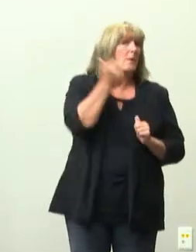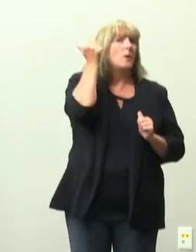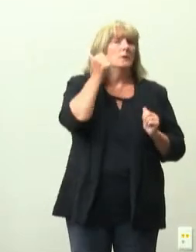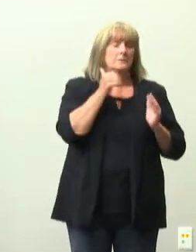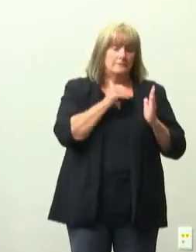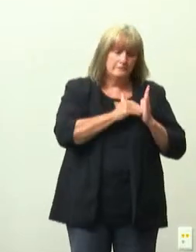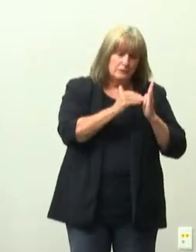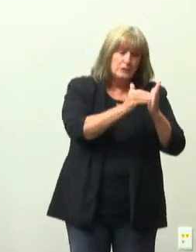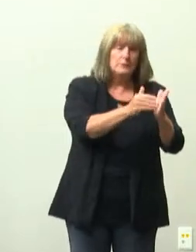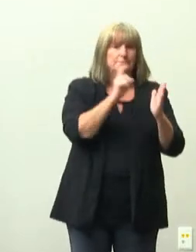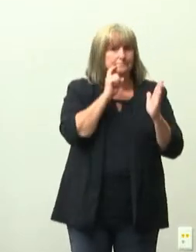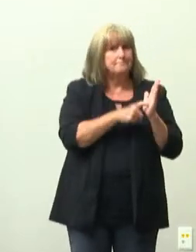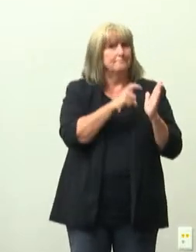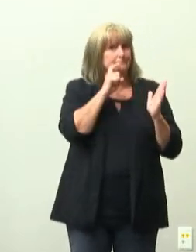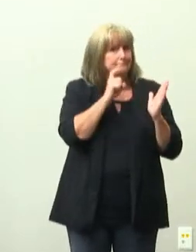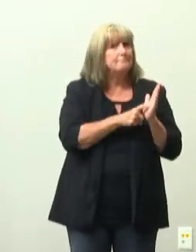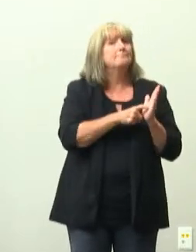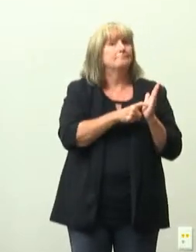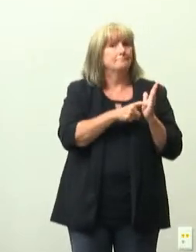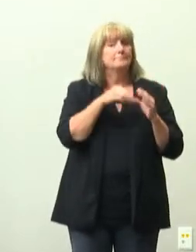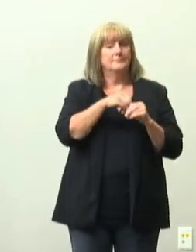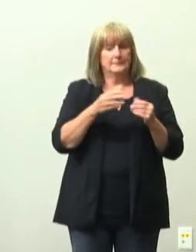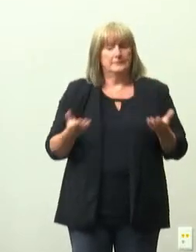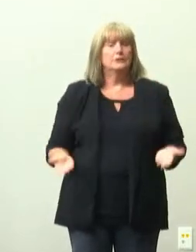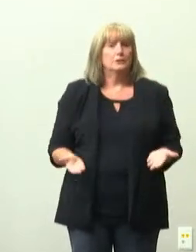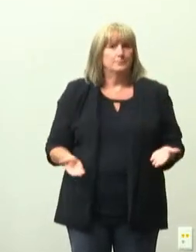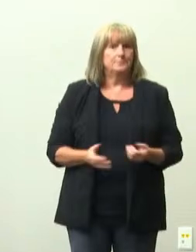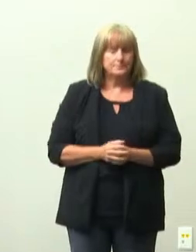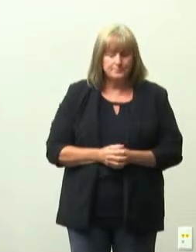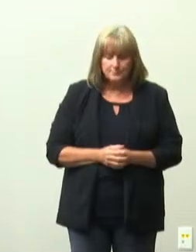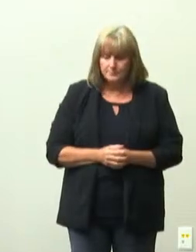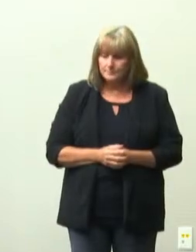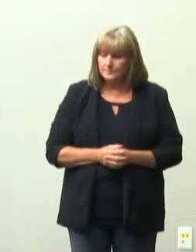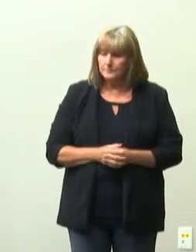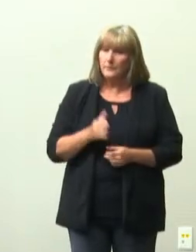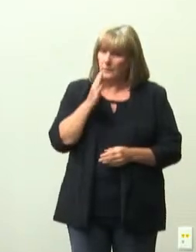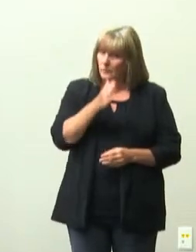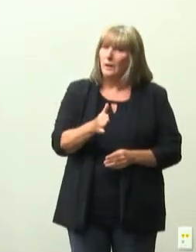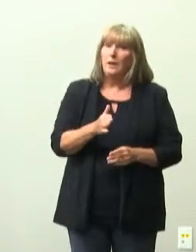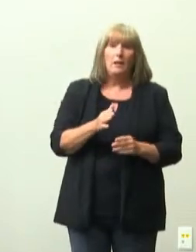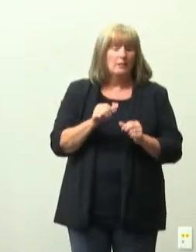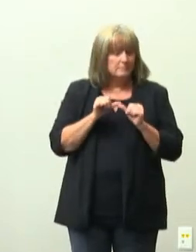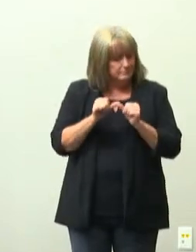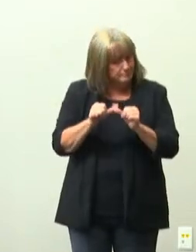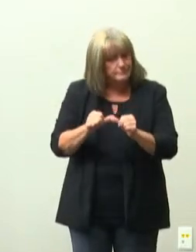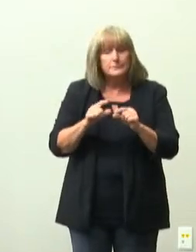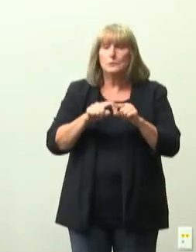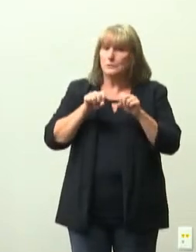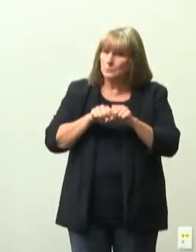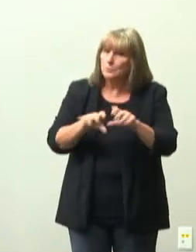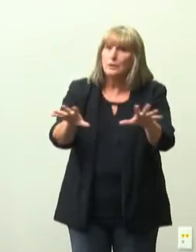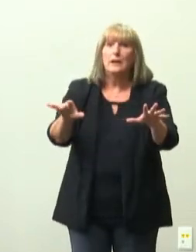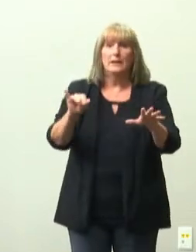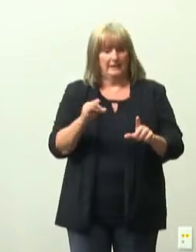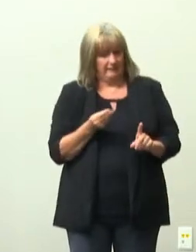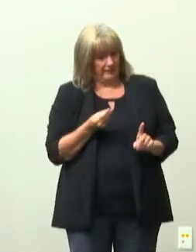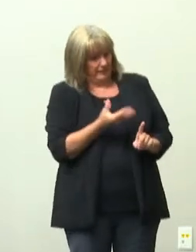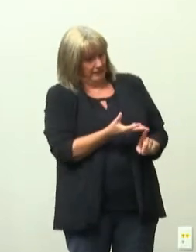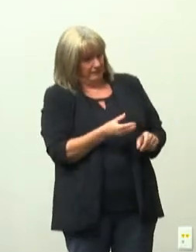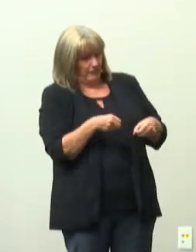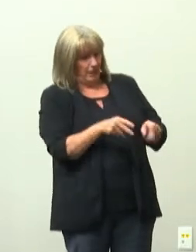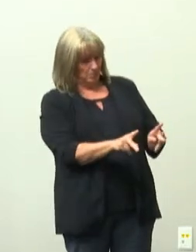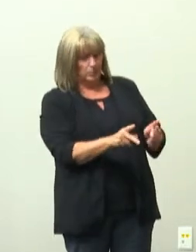frequently identified variant in our county. And it will keep spreading if it has the